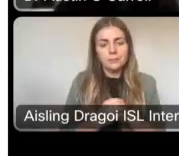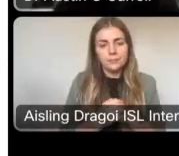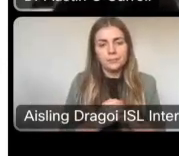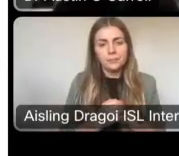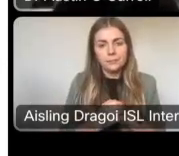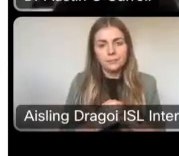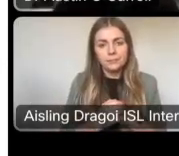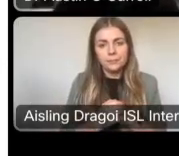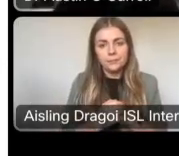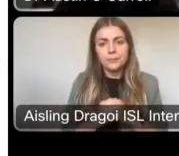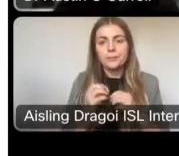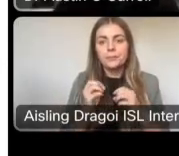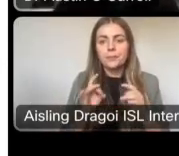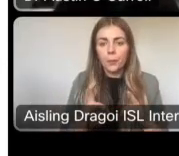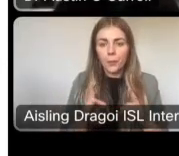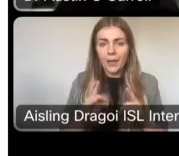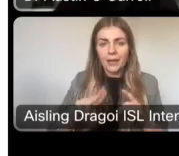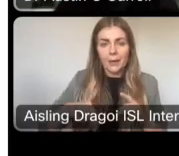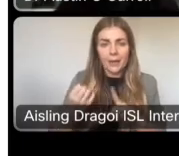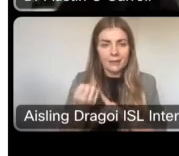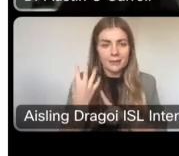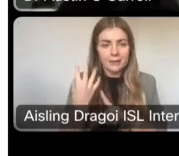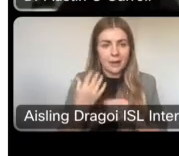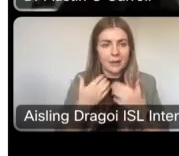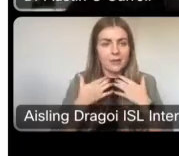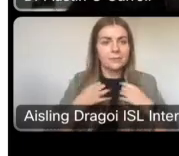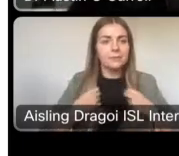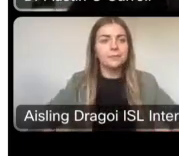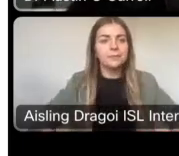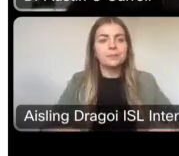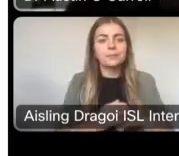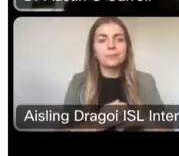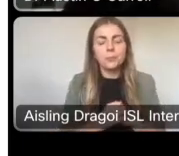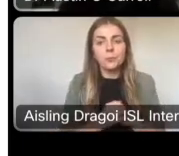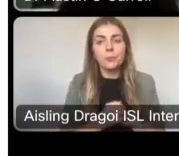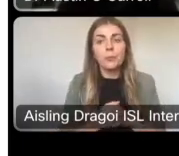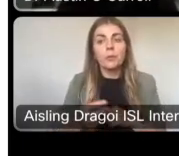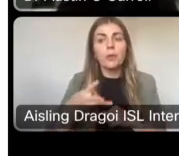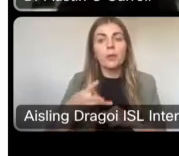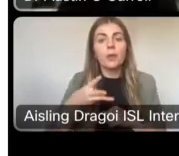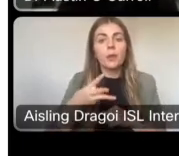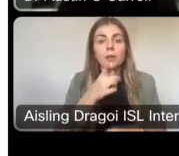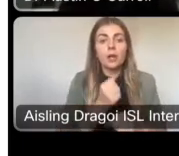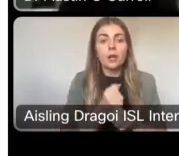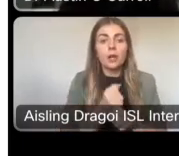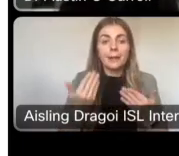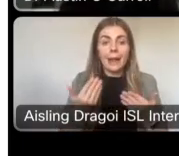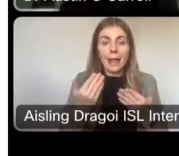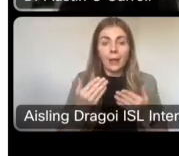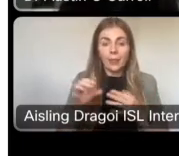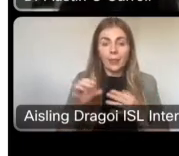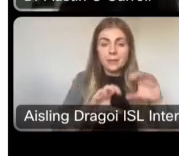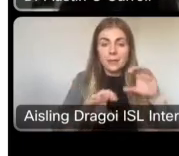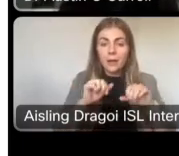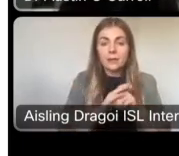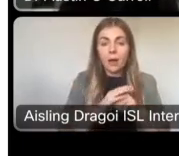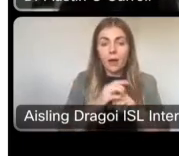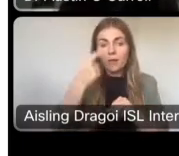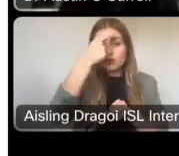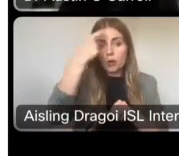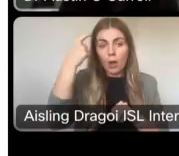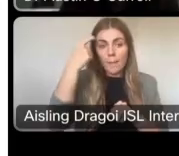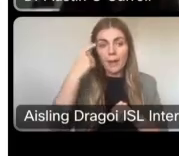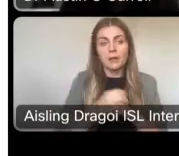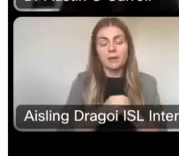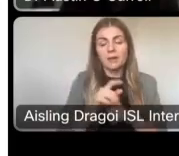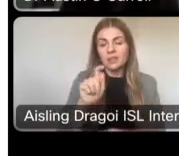So I'm starting to move to the next slide. So I'm going to talk now about the science of trauma. And interestingly, the science of